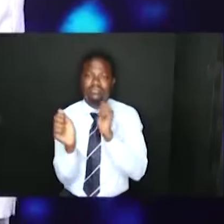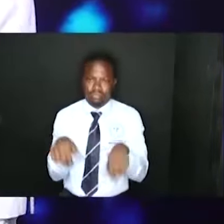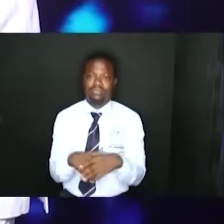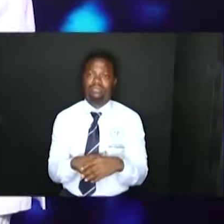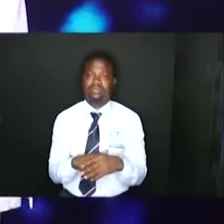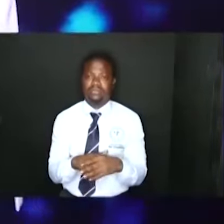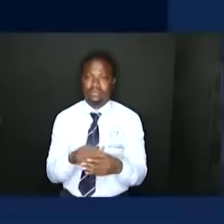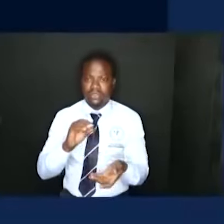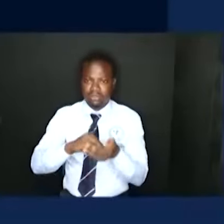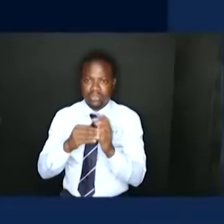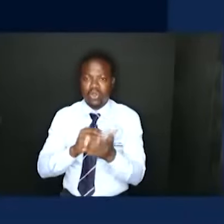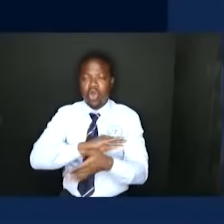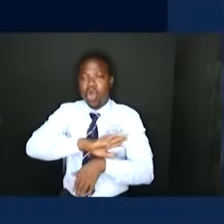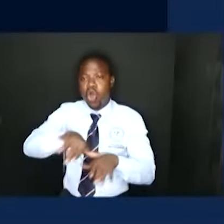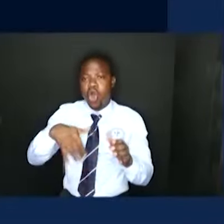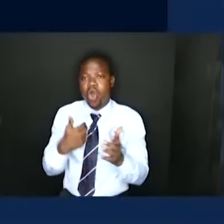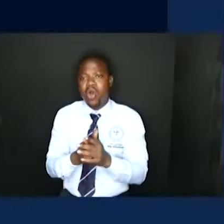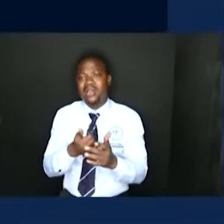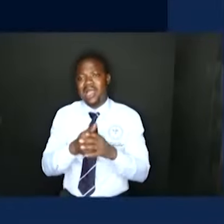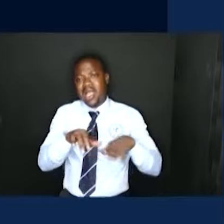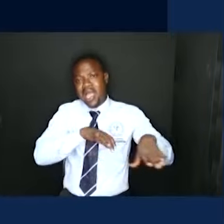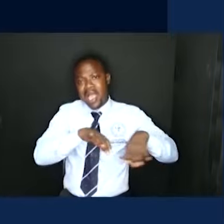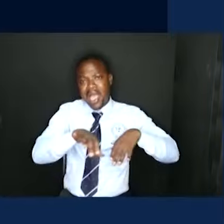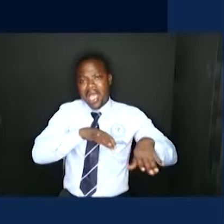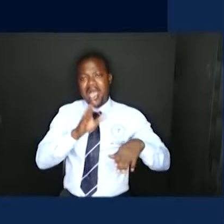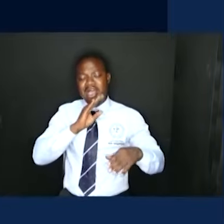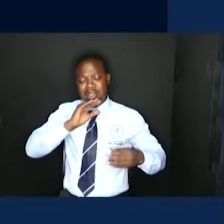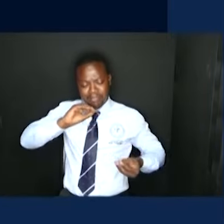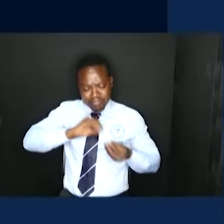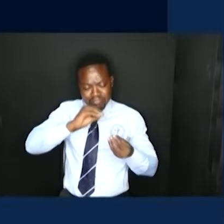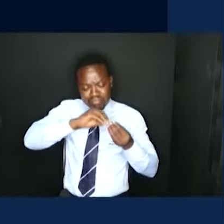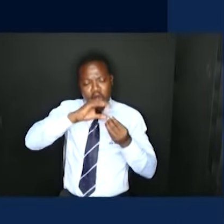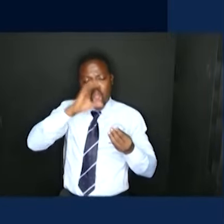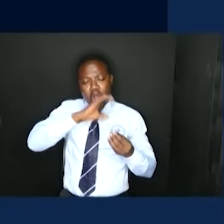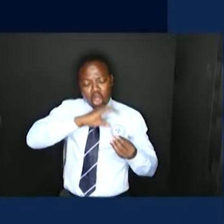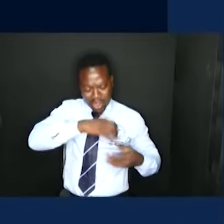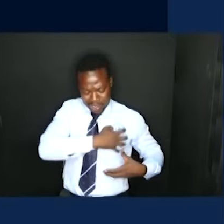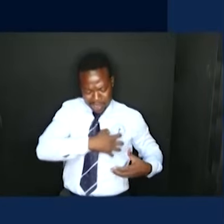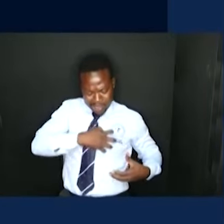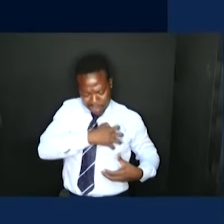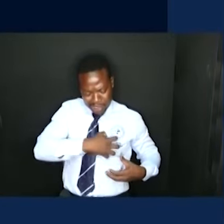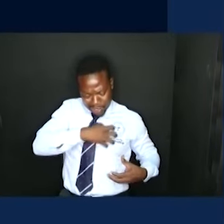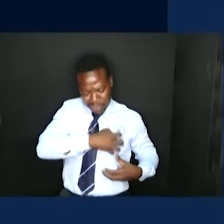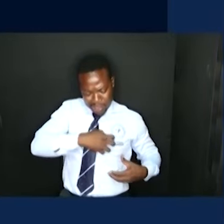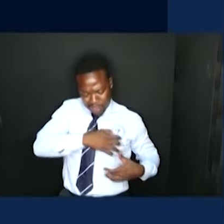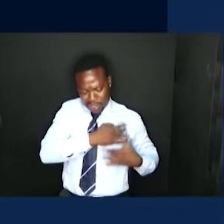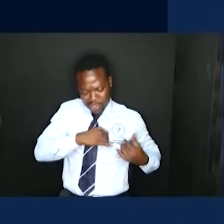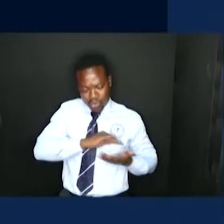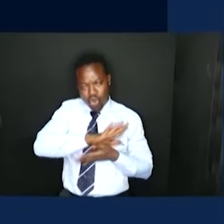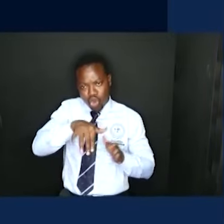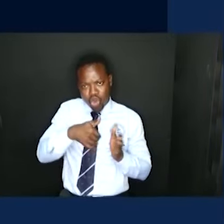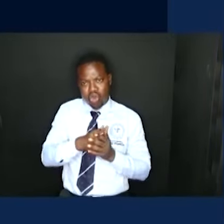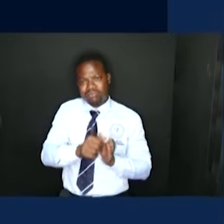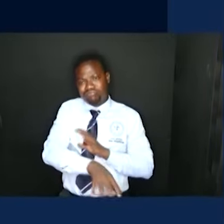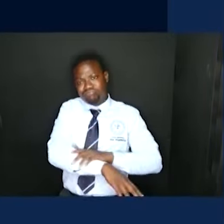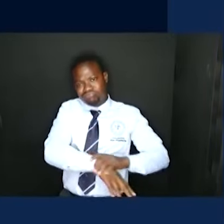Try and turn away from all the resentment that is in your heart. Now